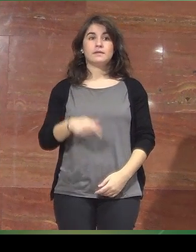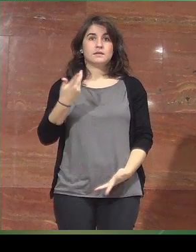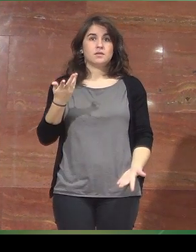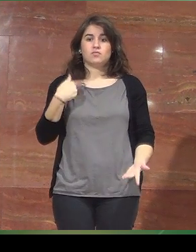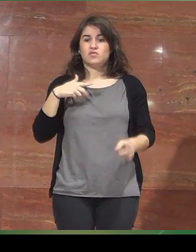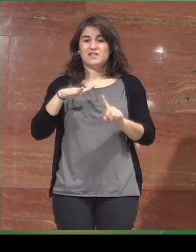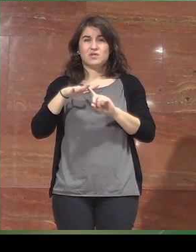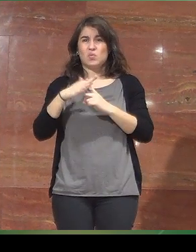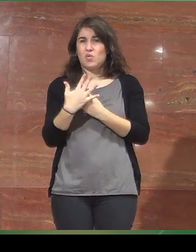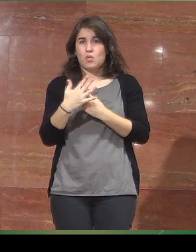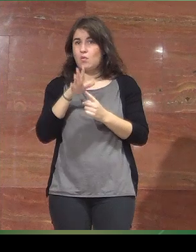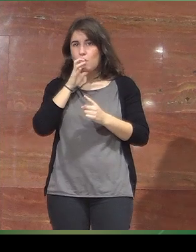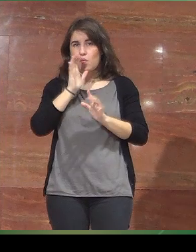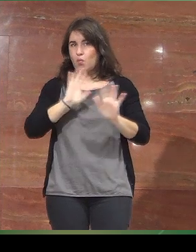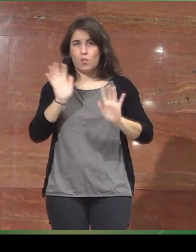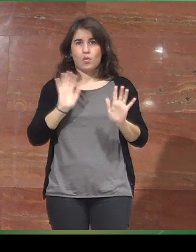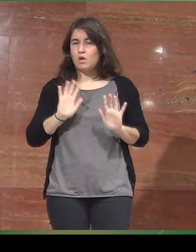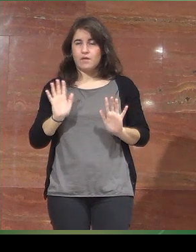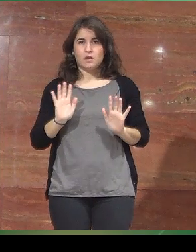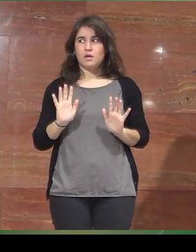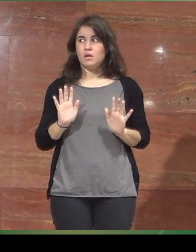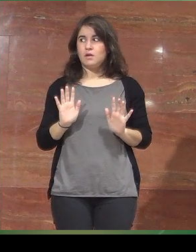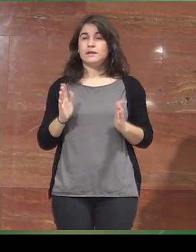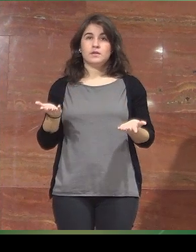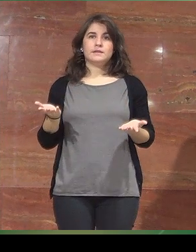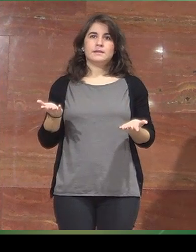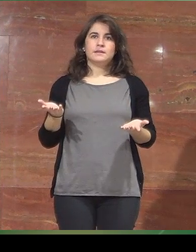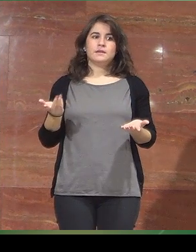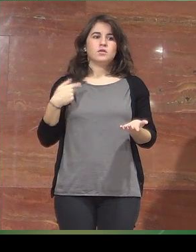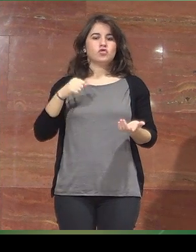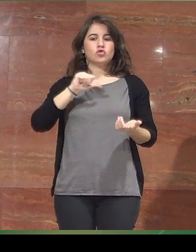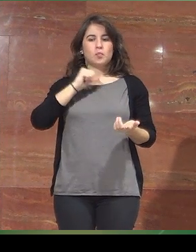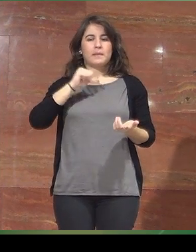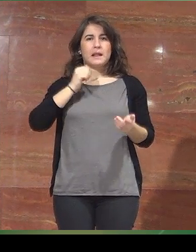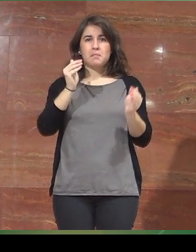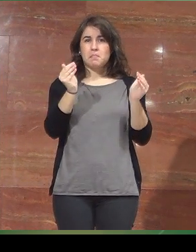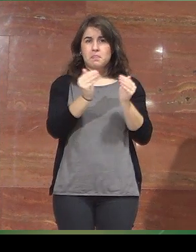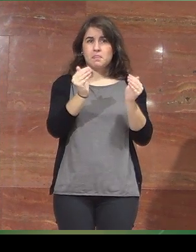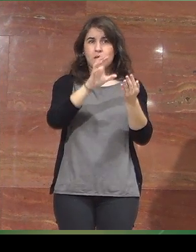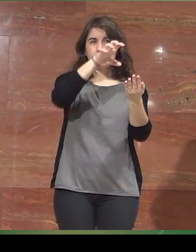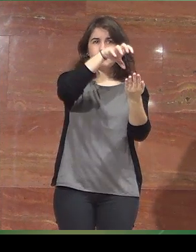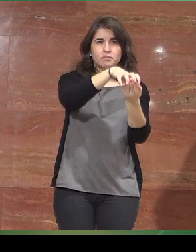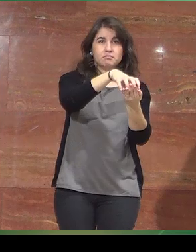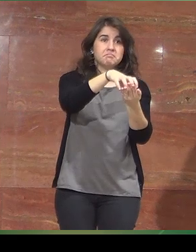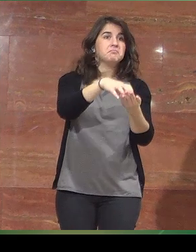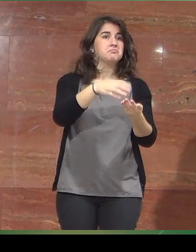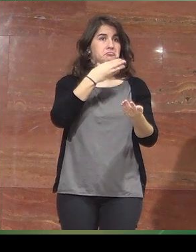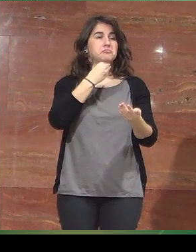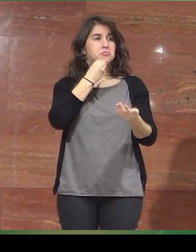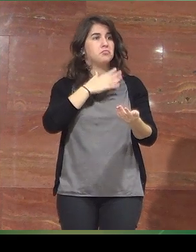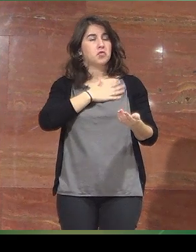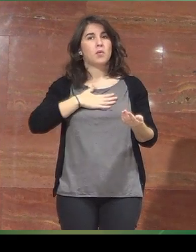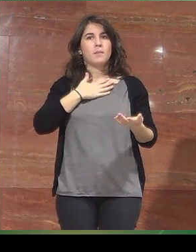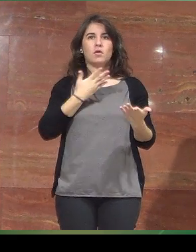had a little hospital, very charming, and yeah, you have to make it new. So you enter